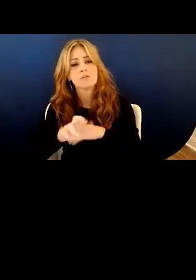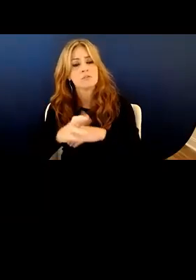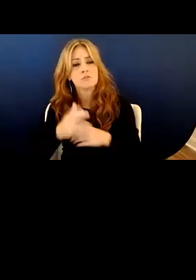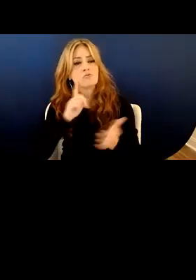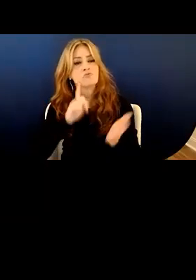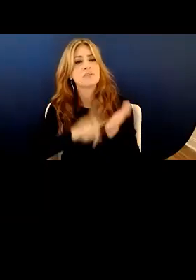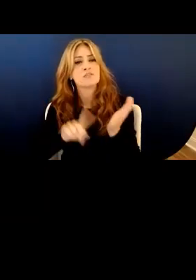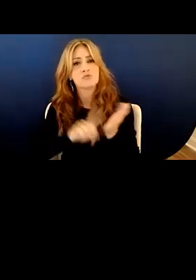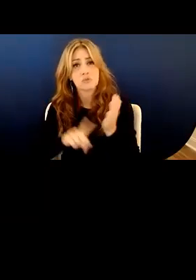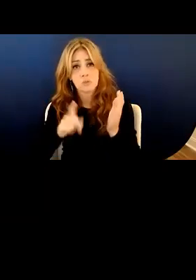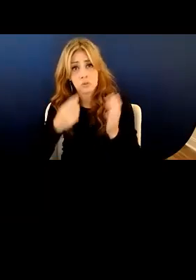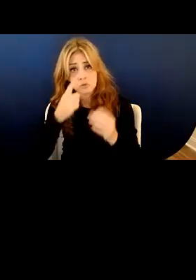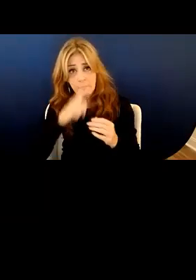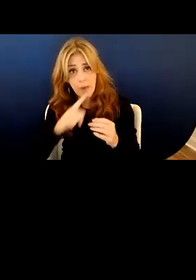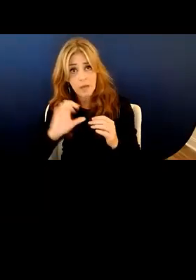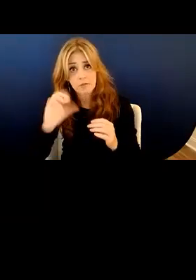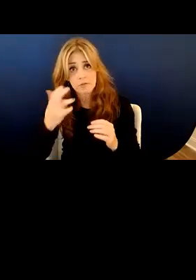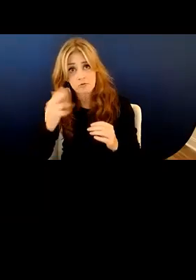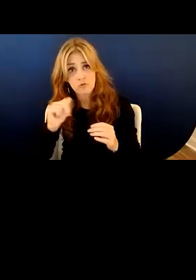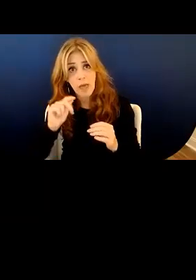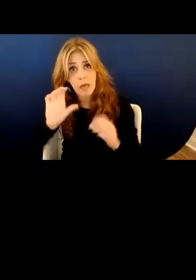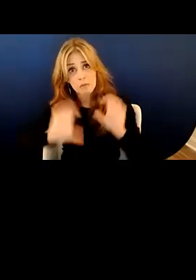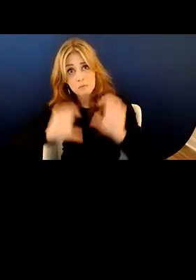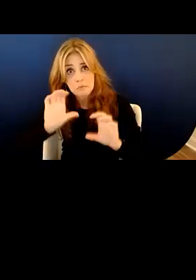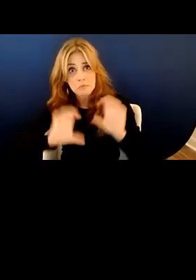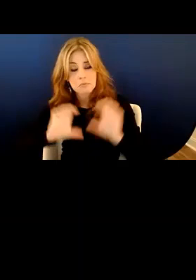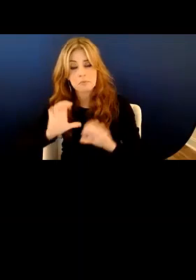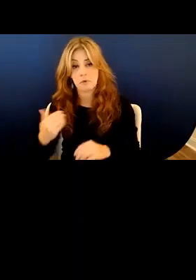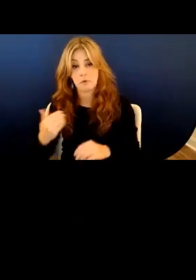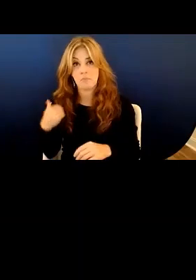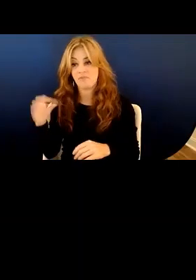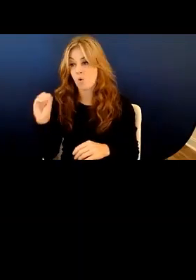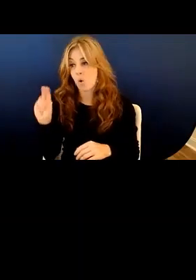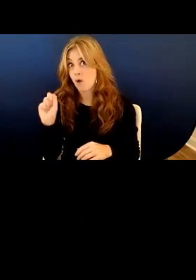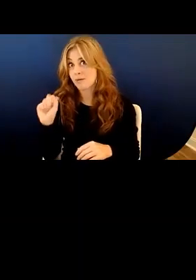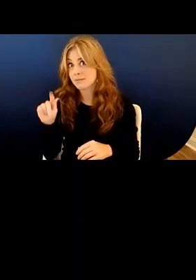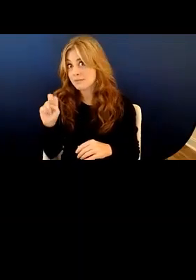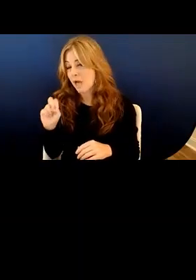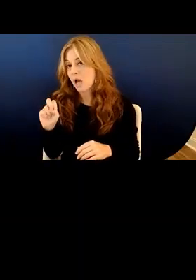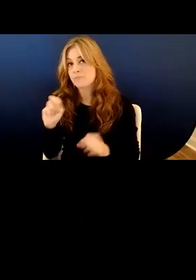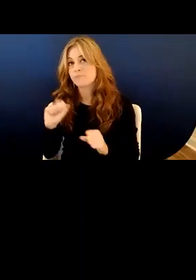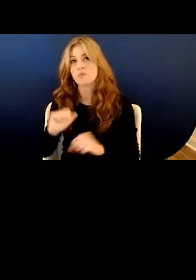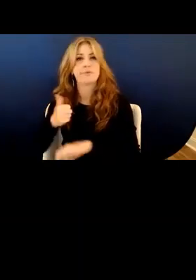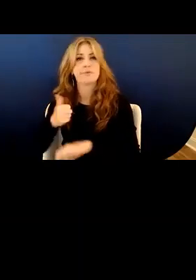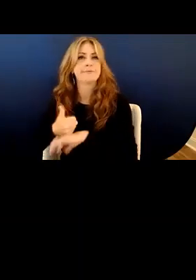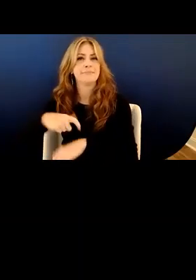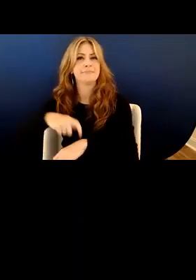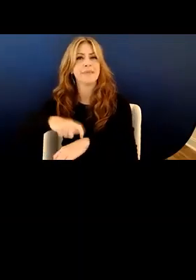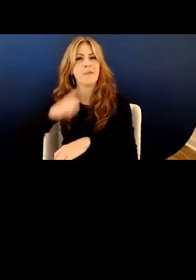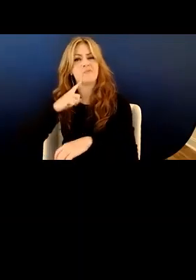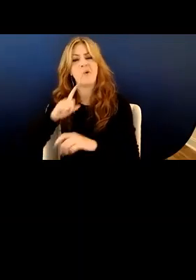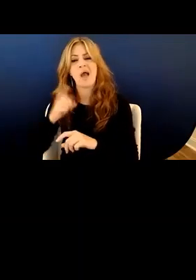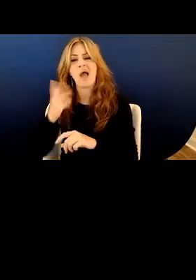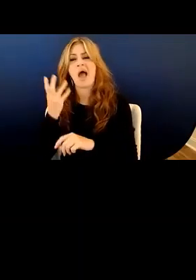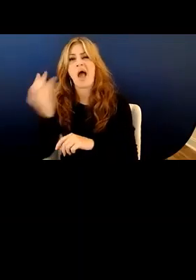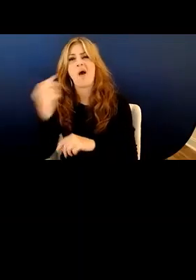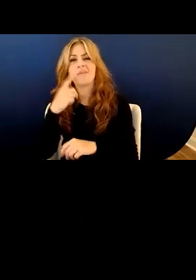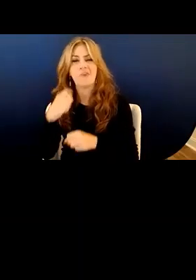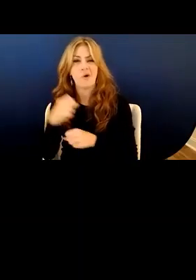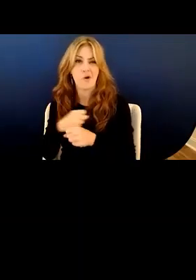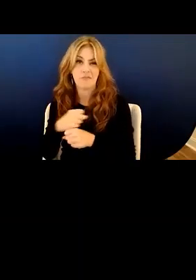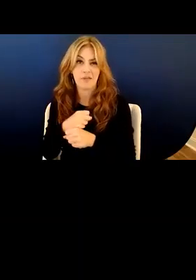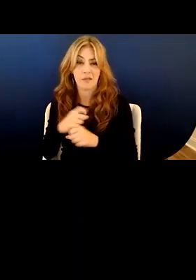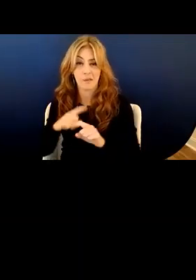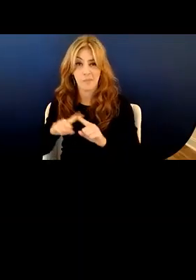chat? Back in the old days when it was on site, then you could actually arrange for a cup of coffee, but that may be a while before